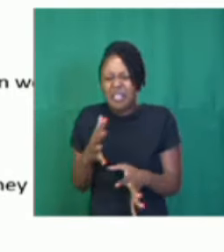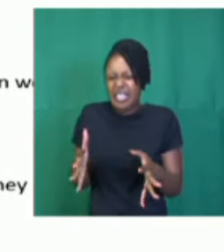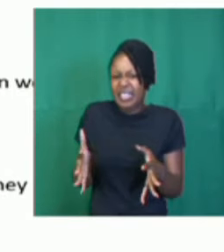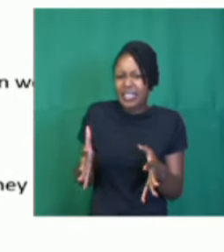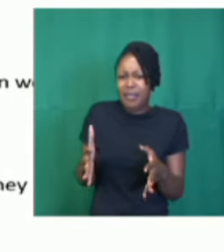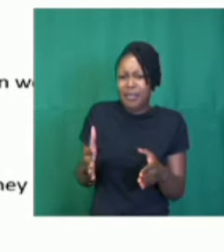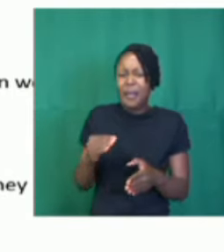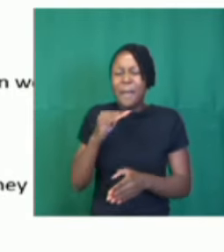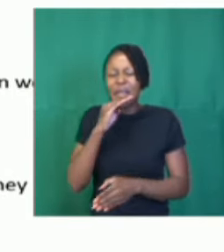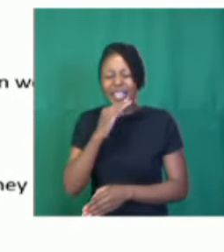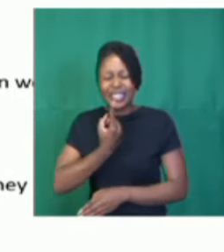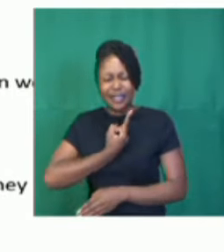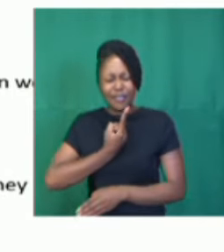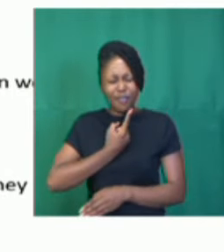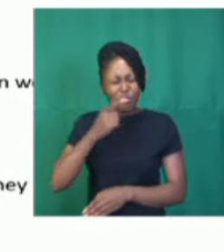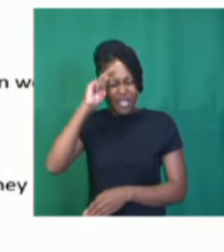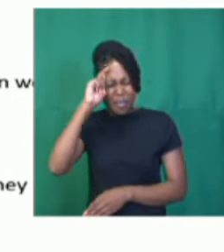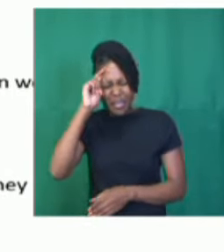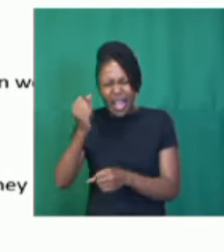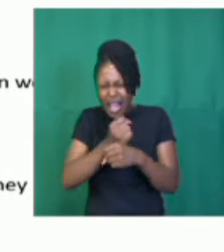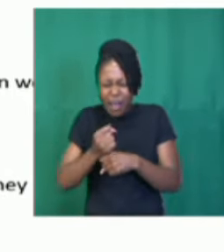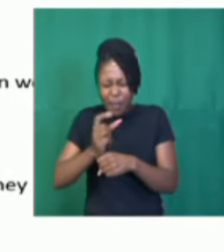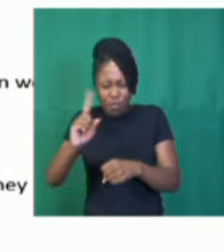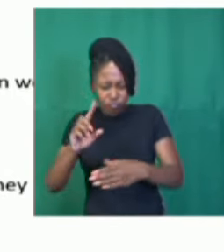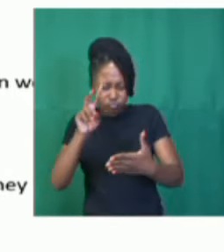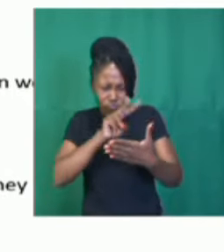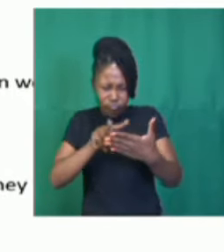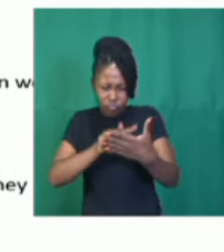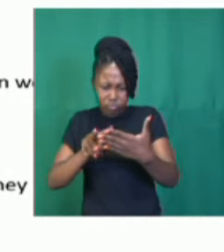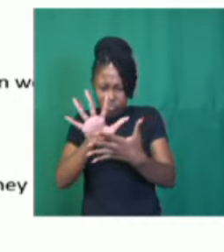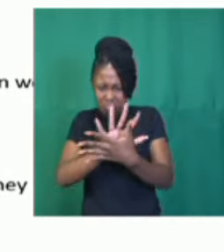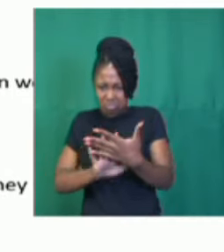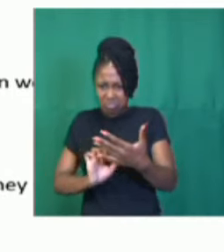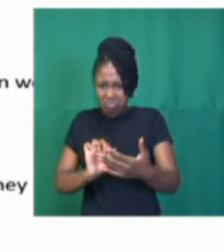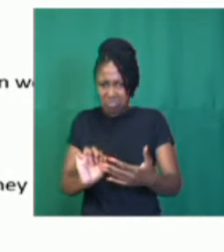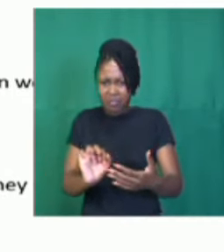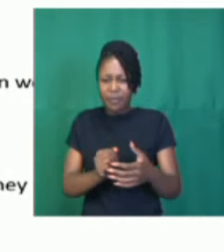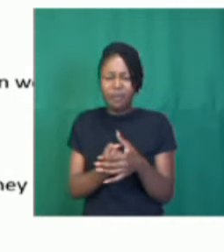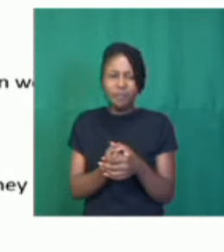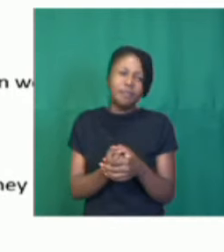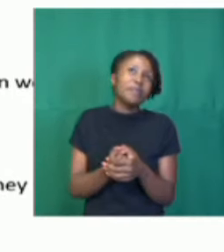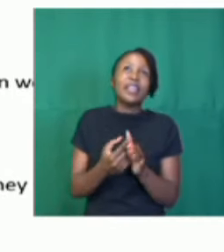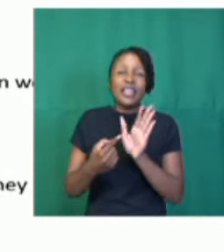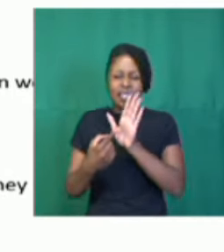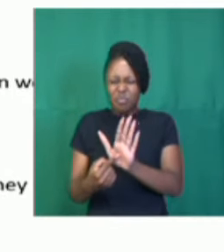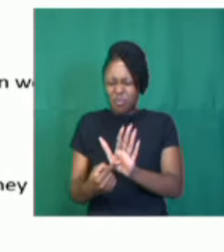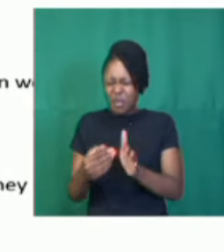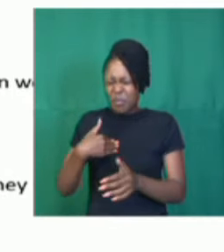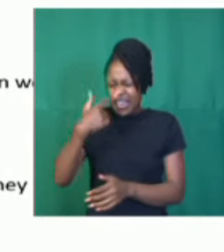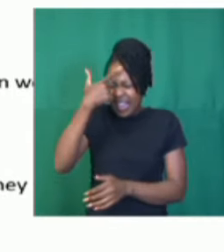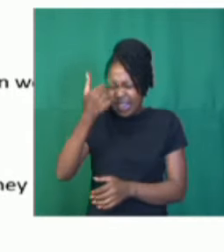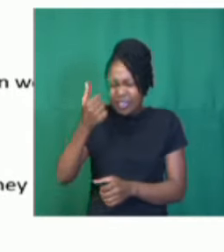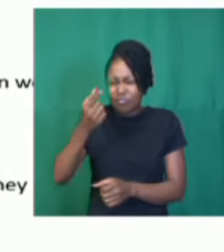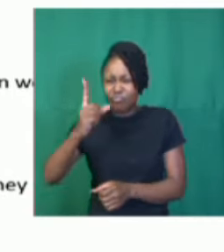before reading, and you ask yourself, what do you know about the topic that you have? For instance, as